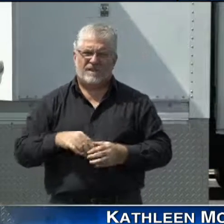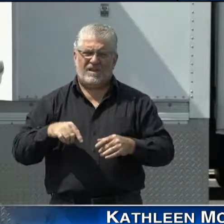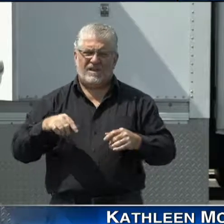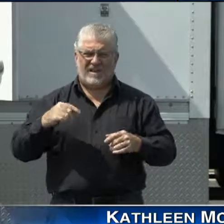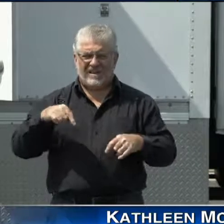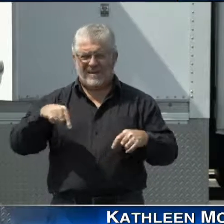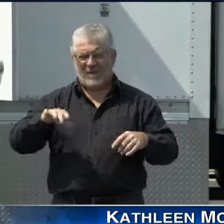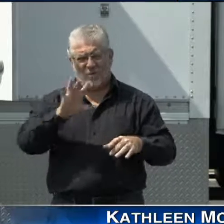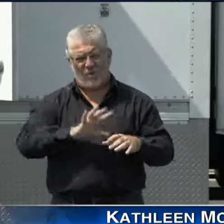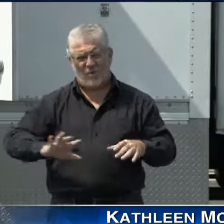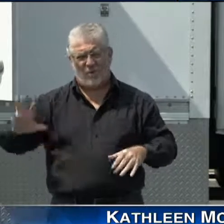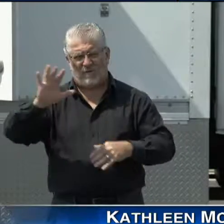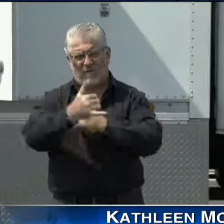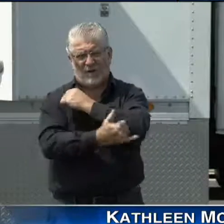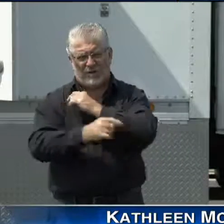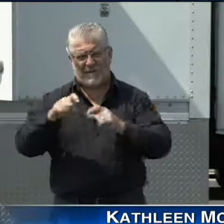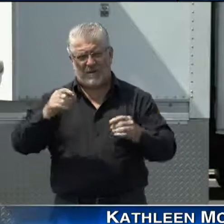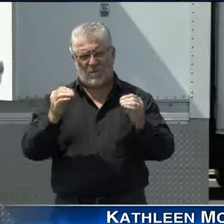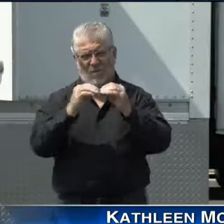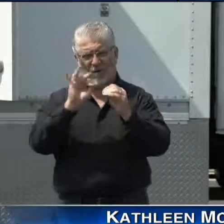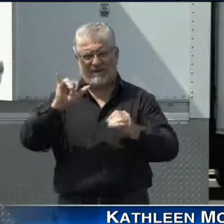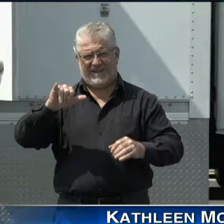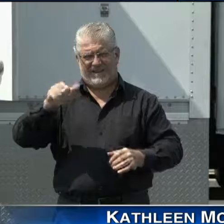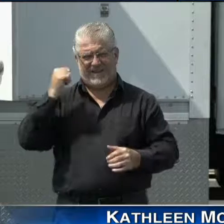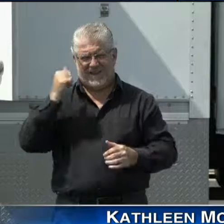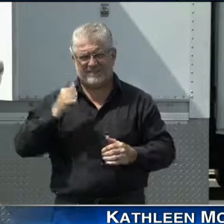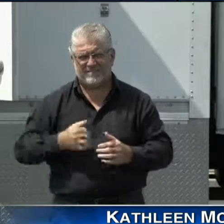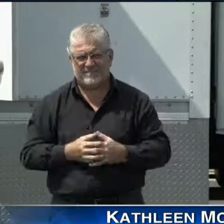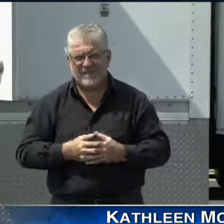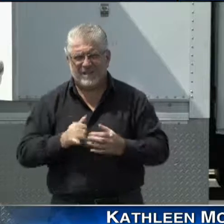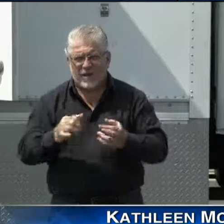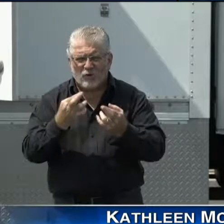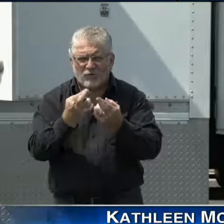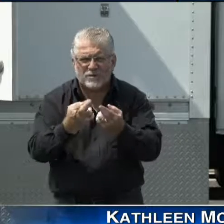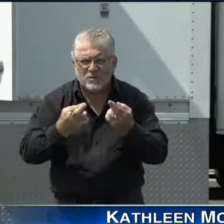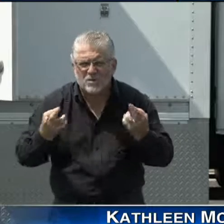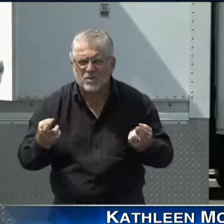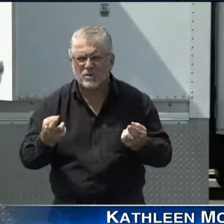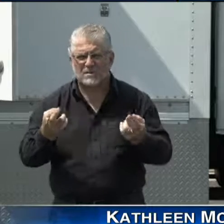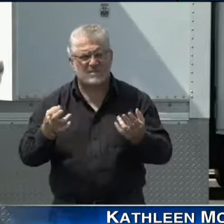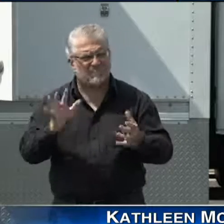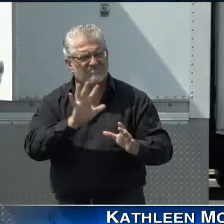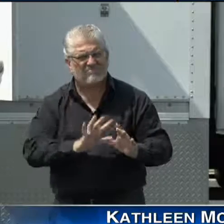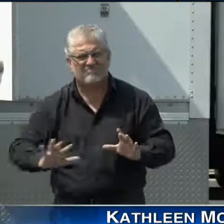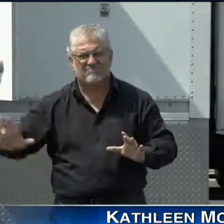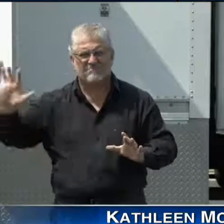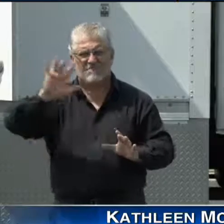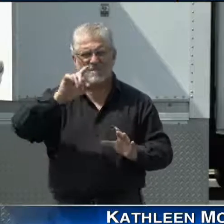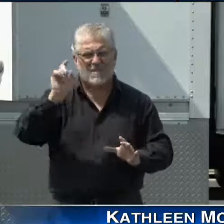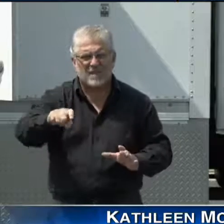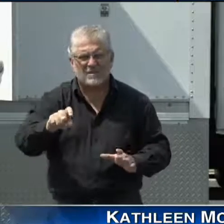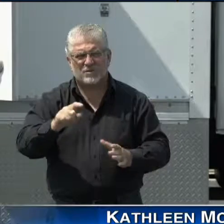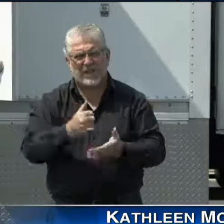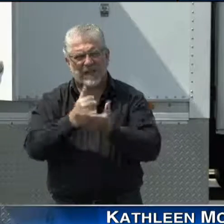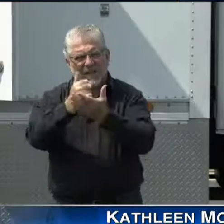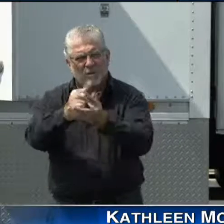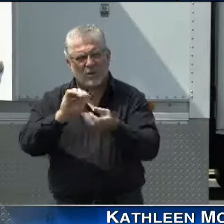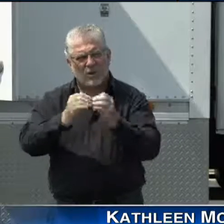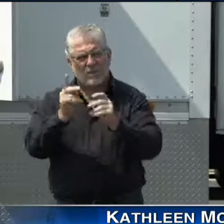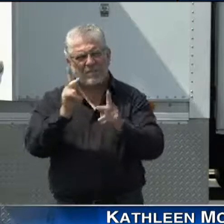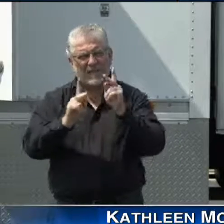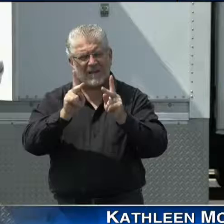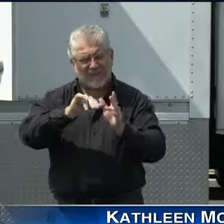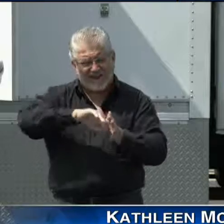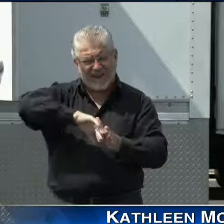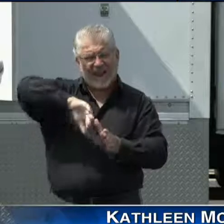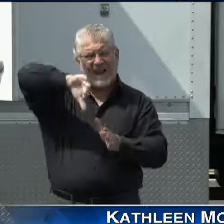to COVID-19 resources across the Commonwealth will help and flatten the curve. We cannot merely